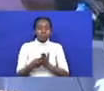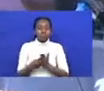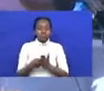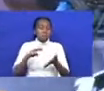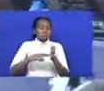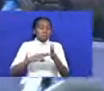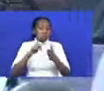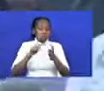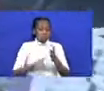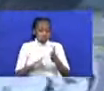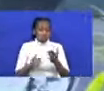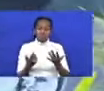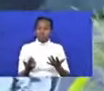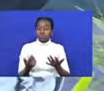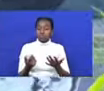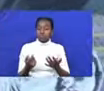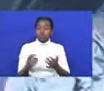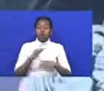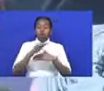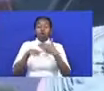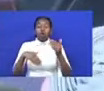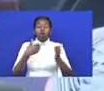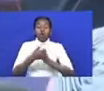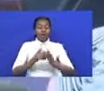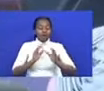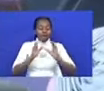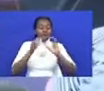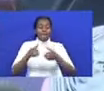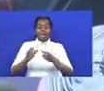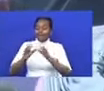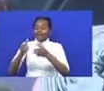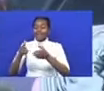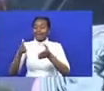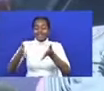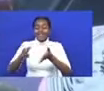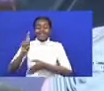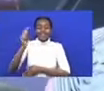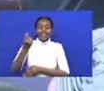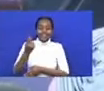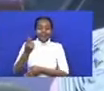In other words, top companies in Kenya, only less than